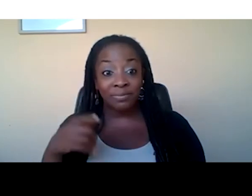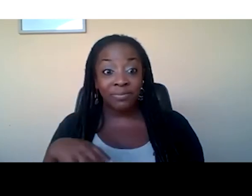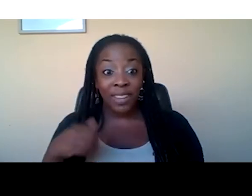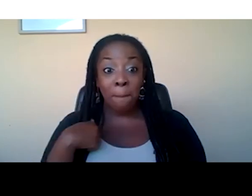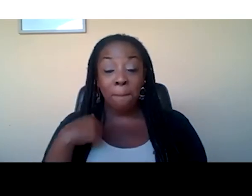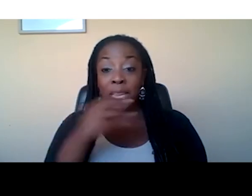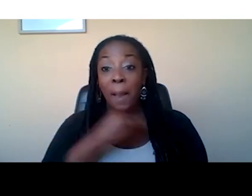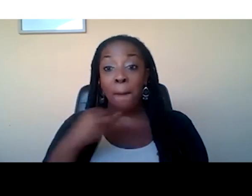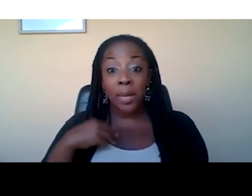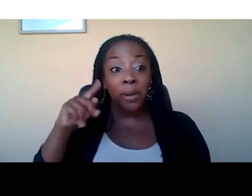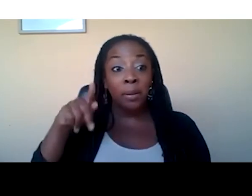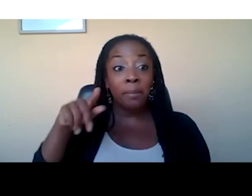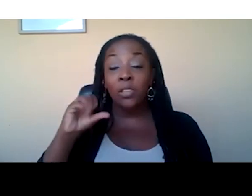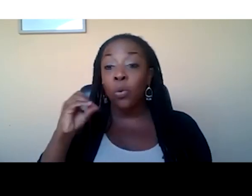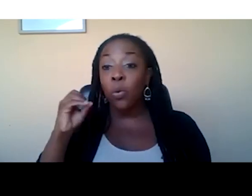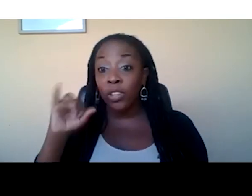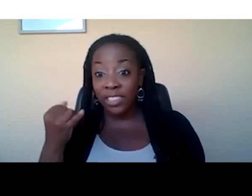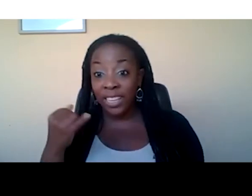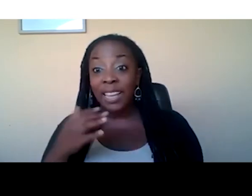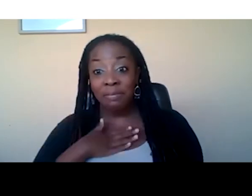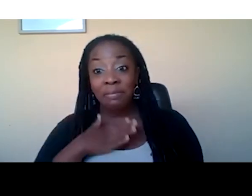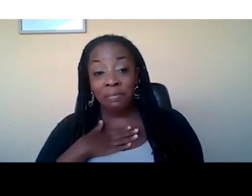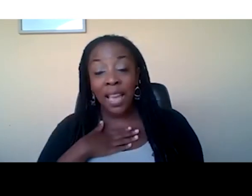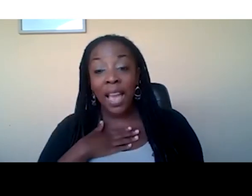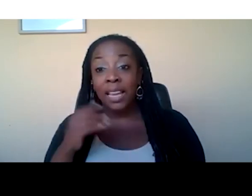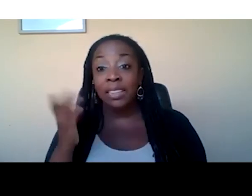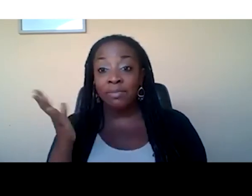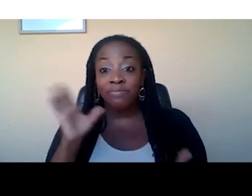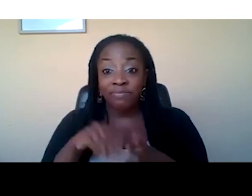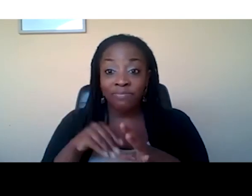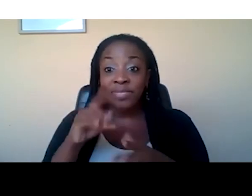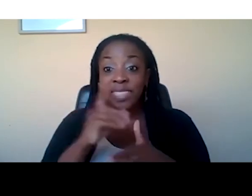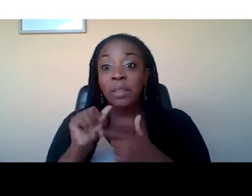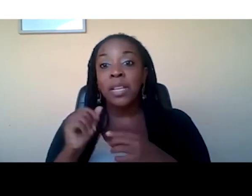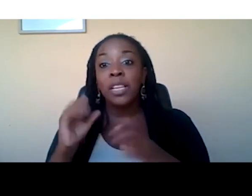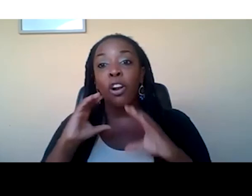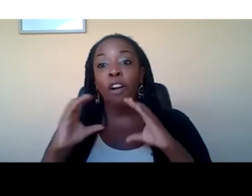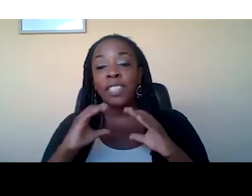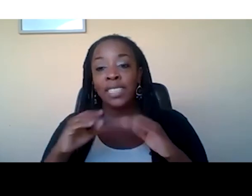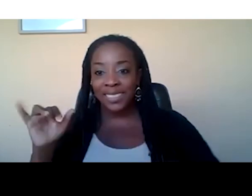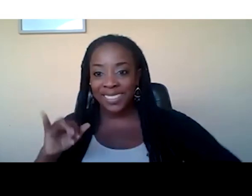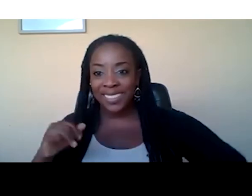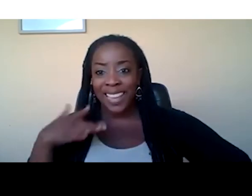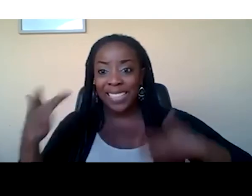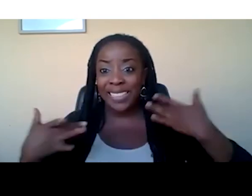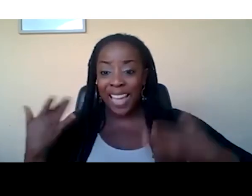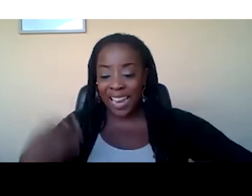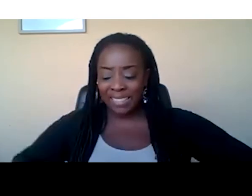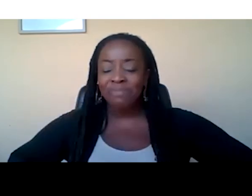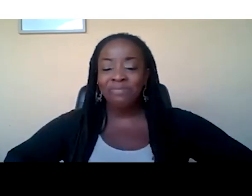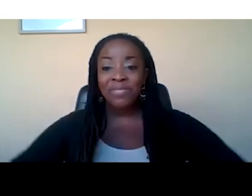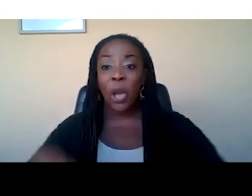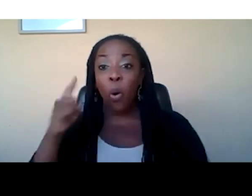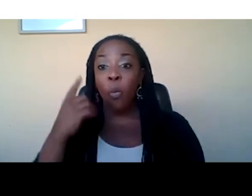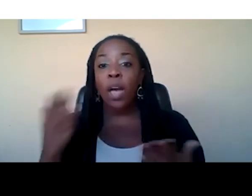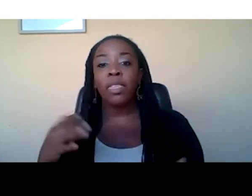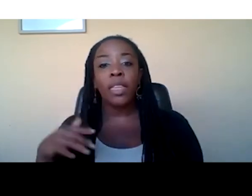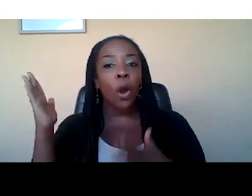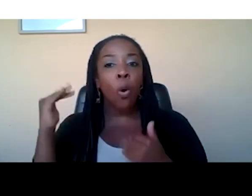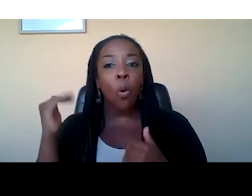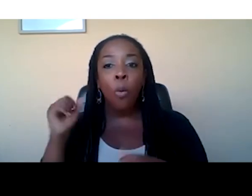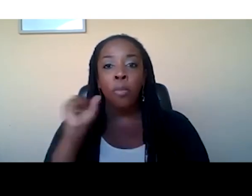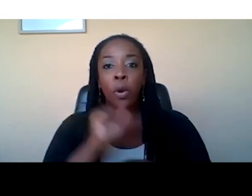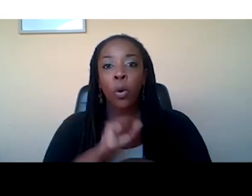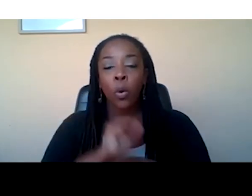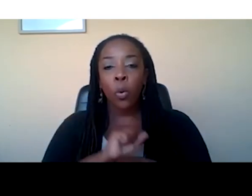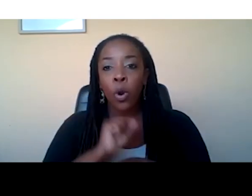something like this around the disability conversation. So I really feel excited about that. One of the things I'm hoping that we work on across the board